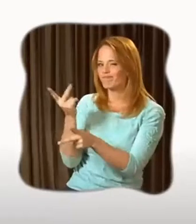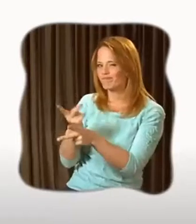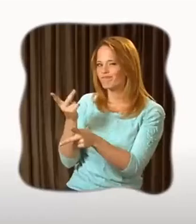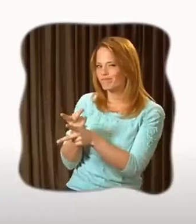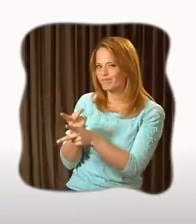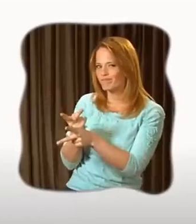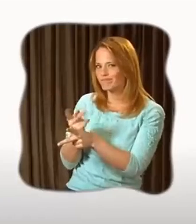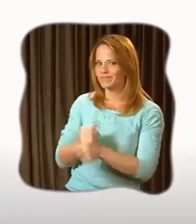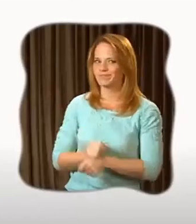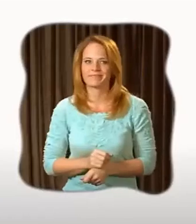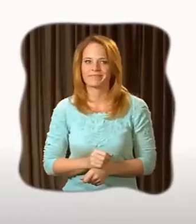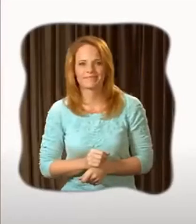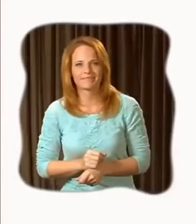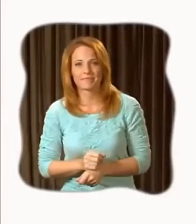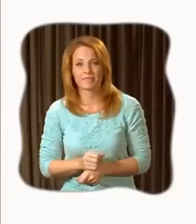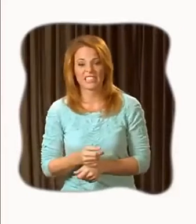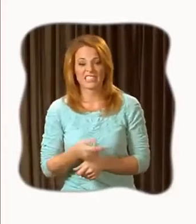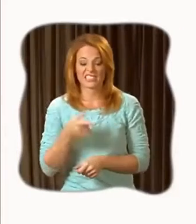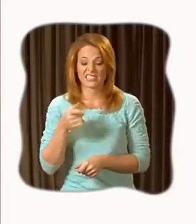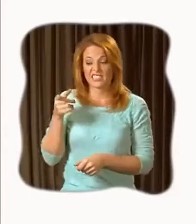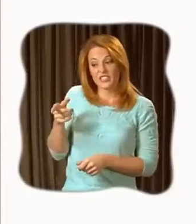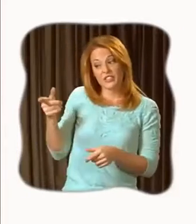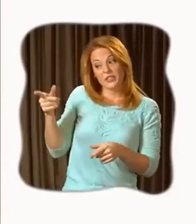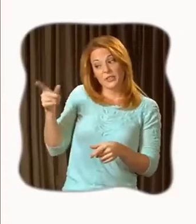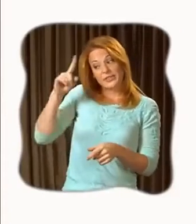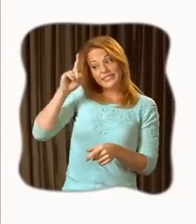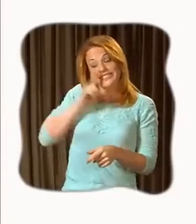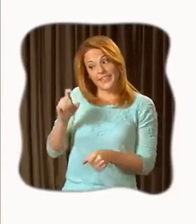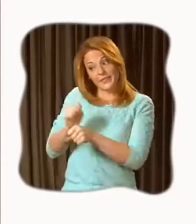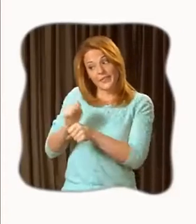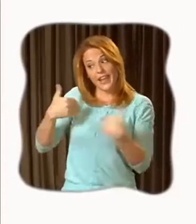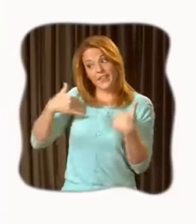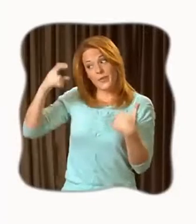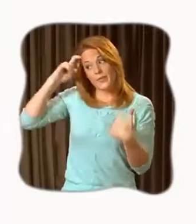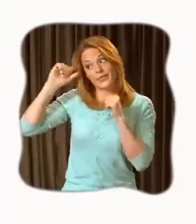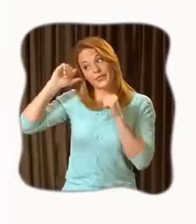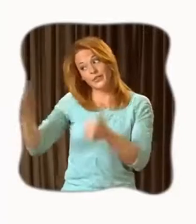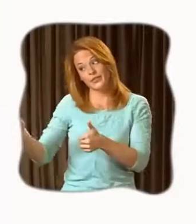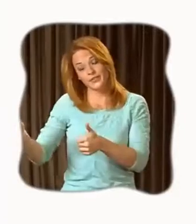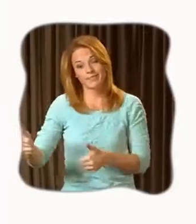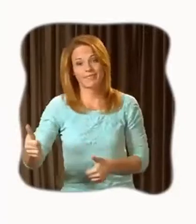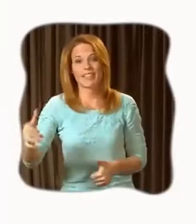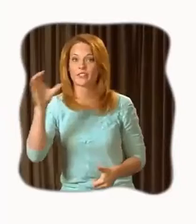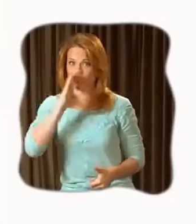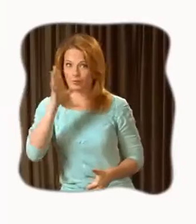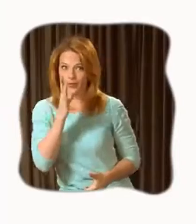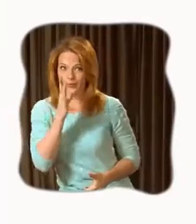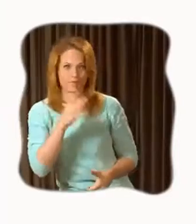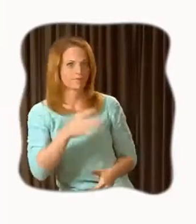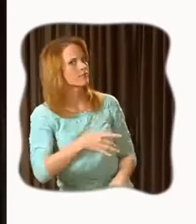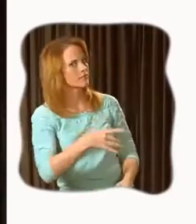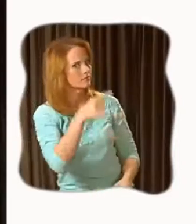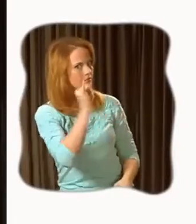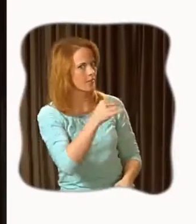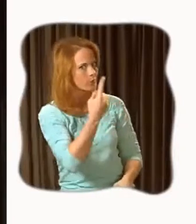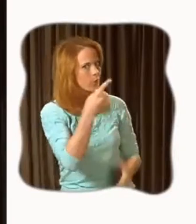just in case. You definitely have a mind of your own, Said Chester's mother. That's one way to put